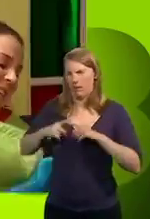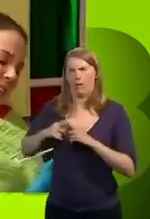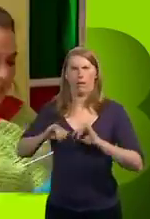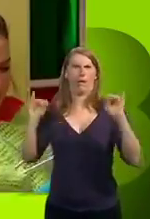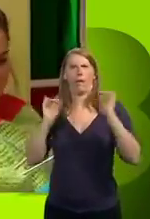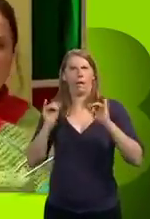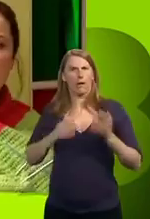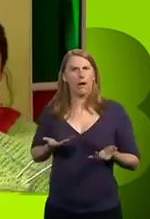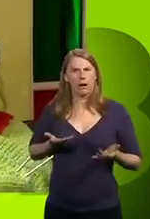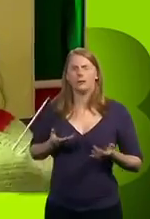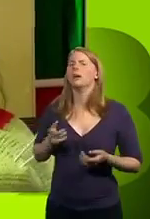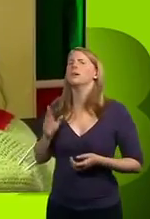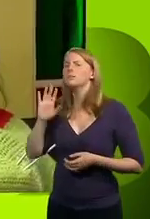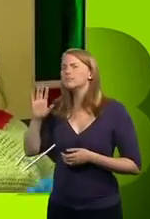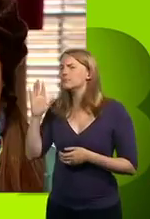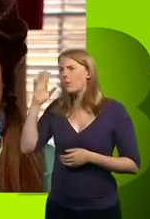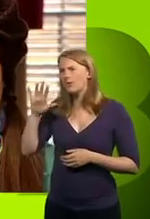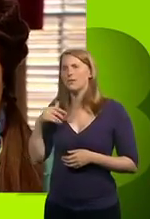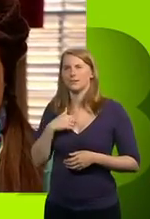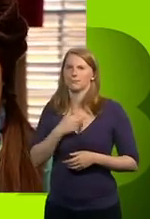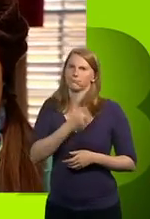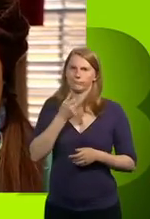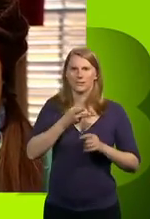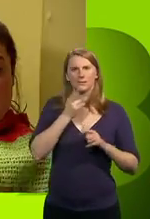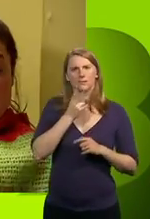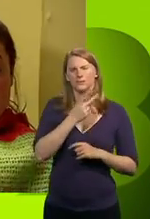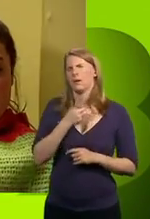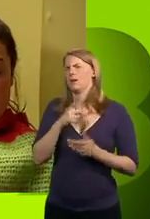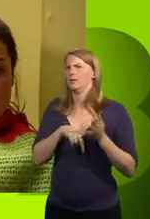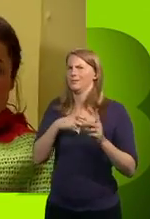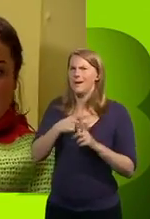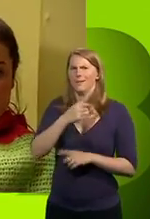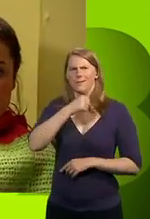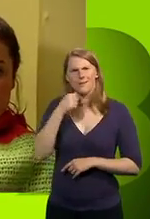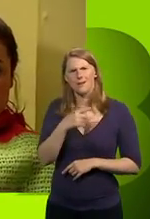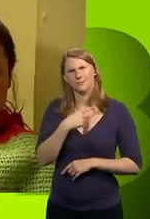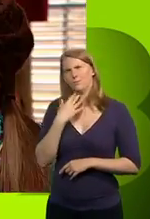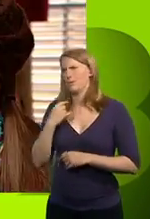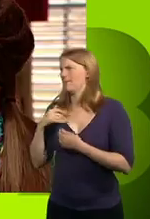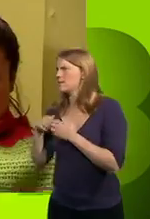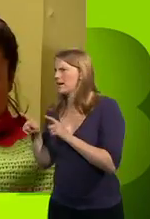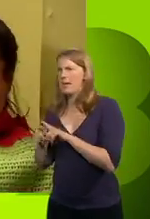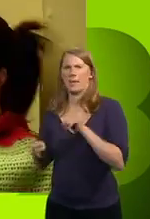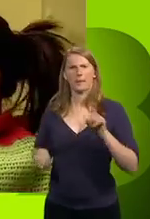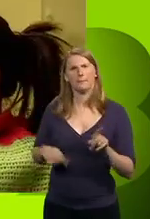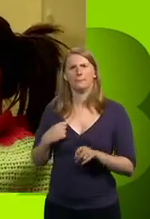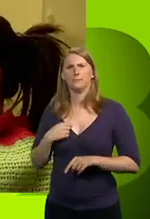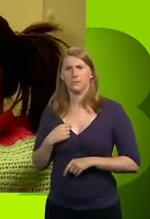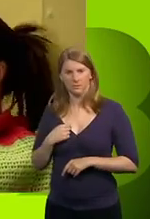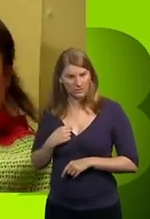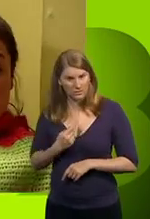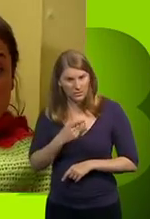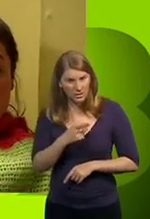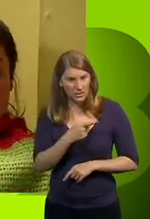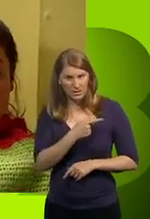scissors. Oh, Jackie's so nice, wish I had a friend like him. You mean you wish you had his money more like? Sorry? We know your game, you can